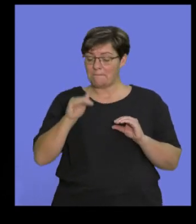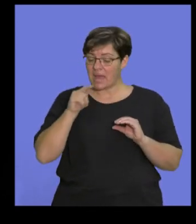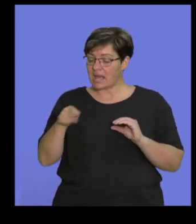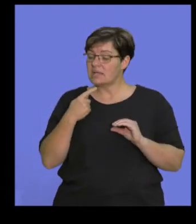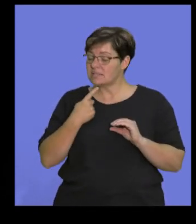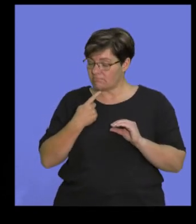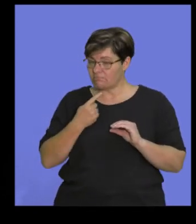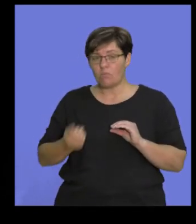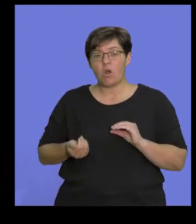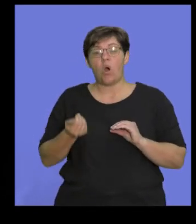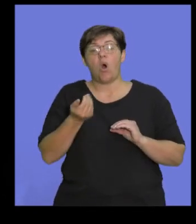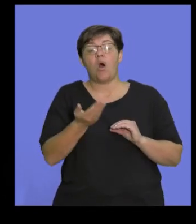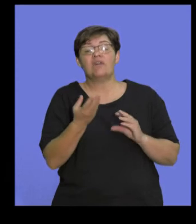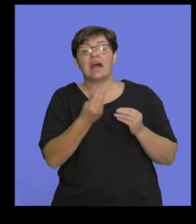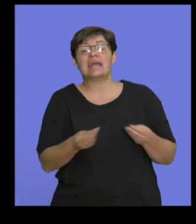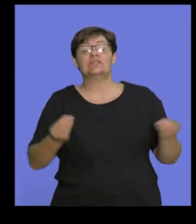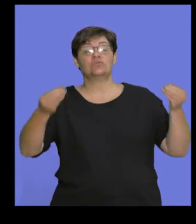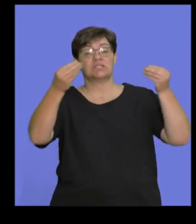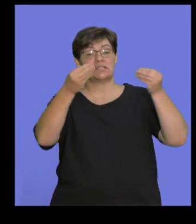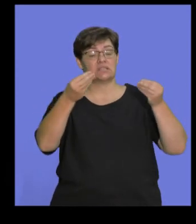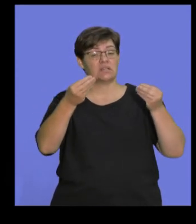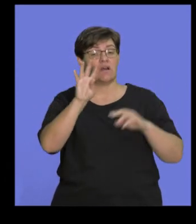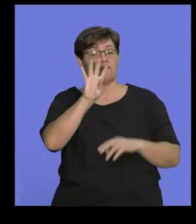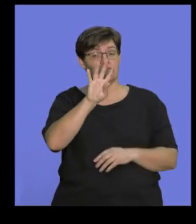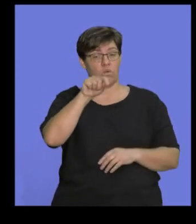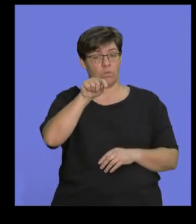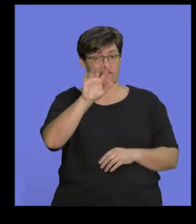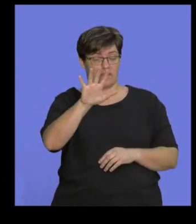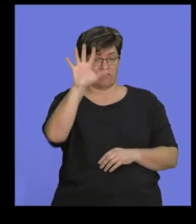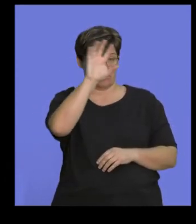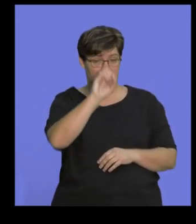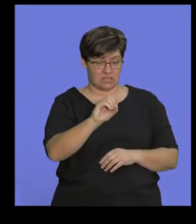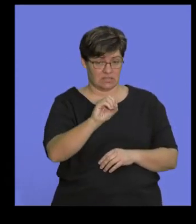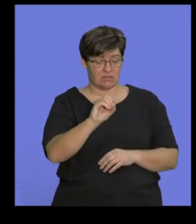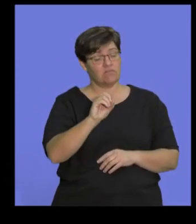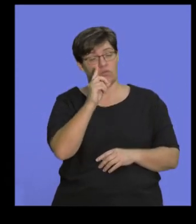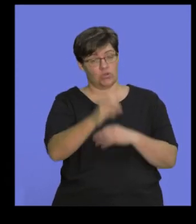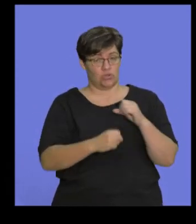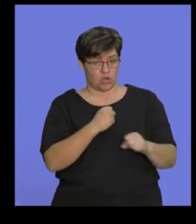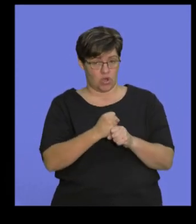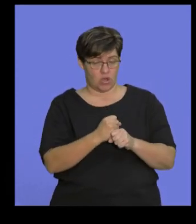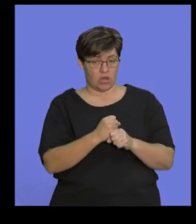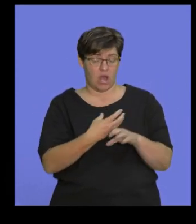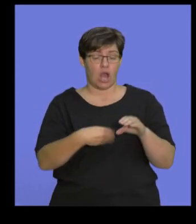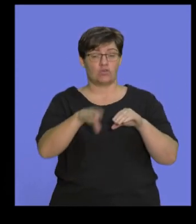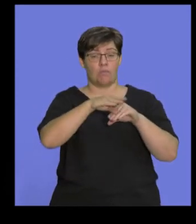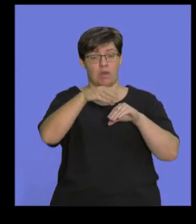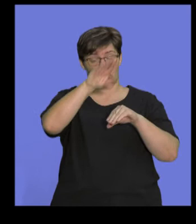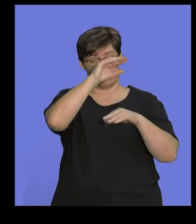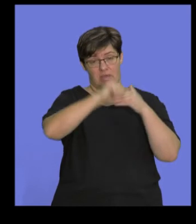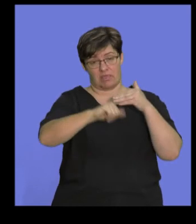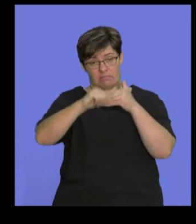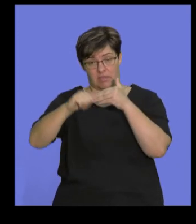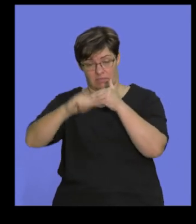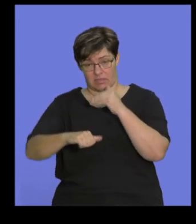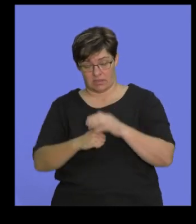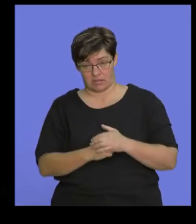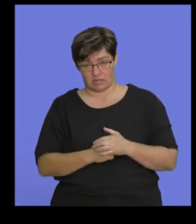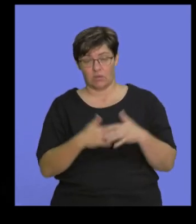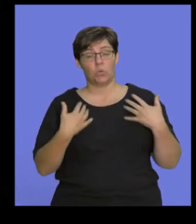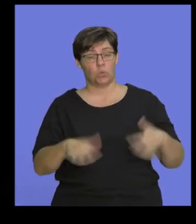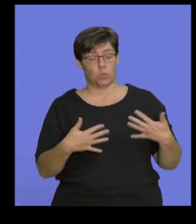an interest rate of 4.5% per annum, compounded monthly. That is very important.